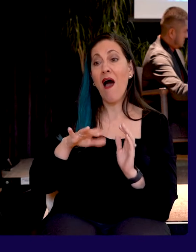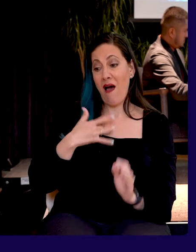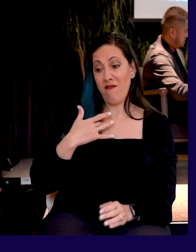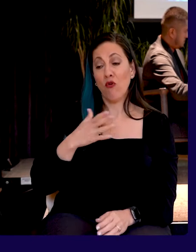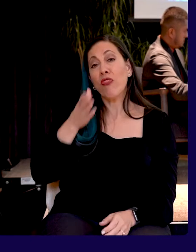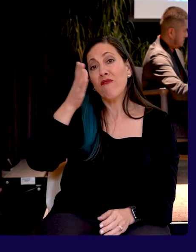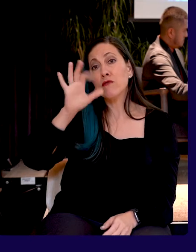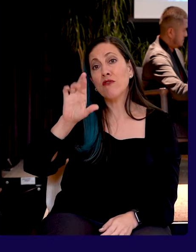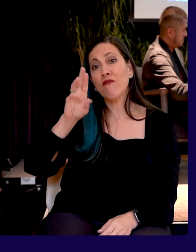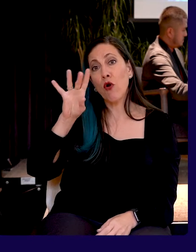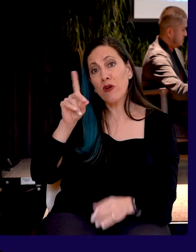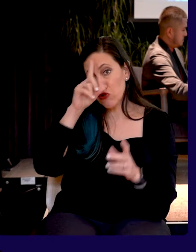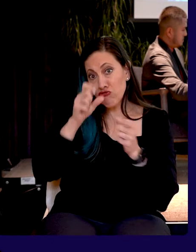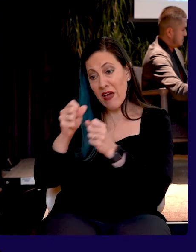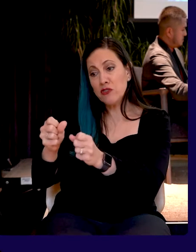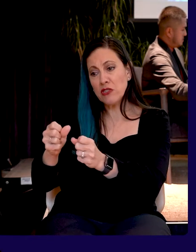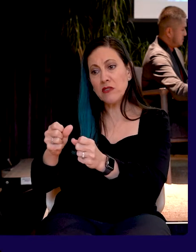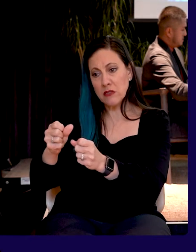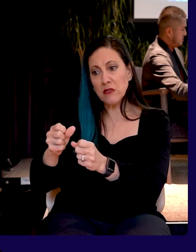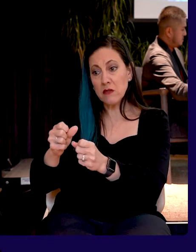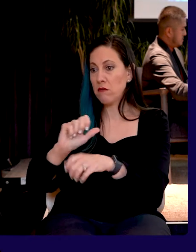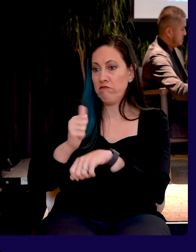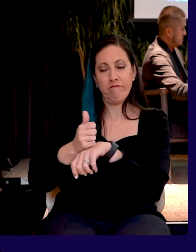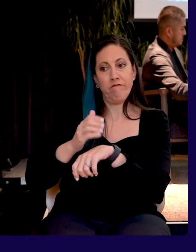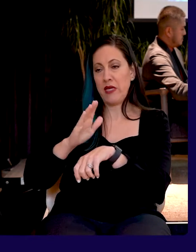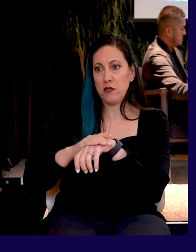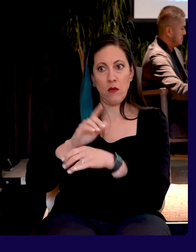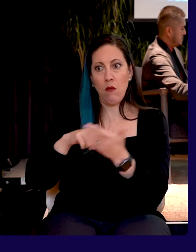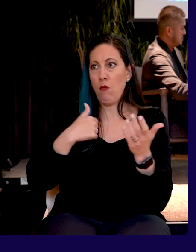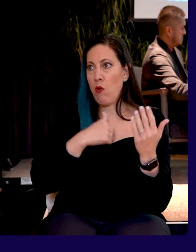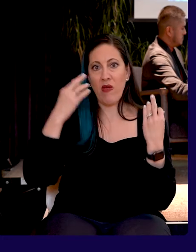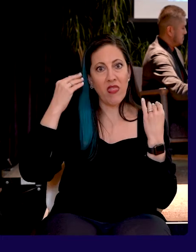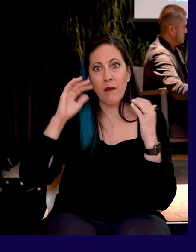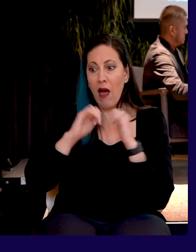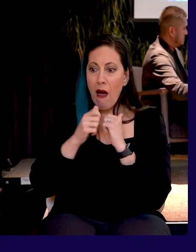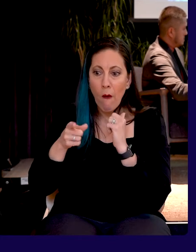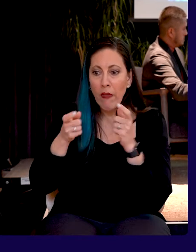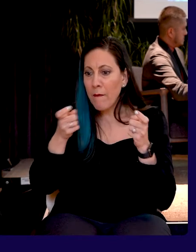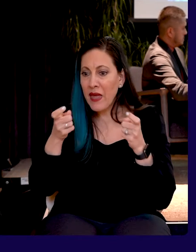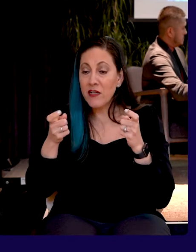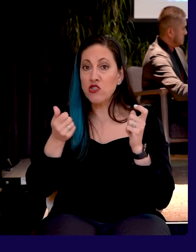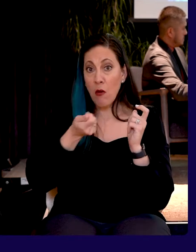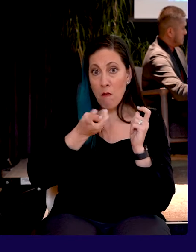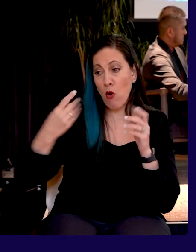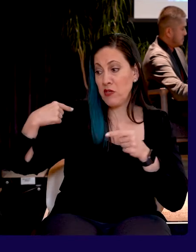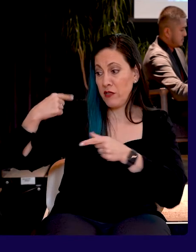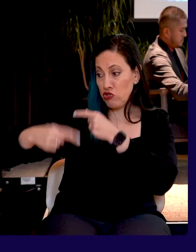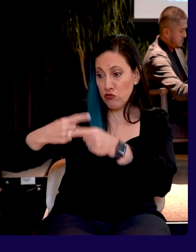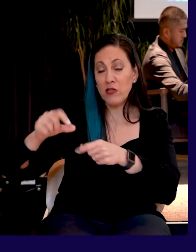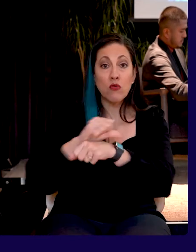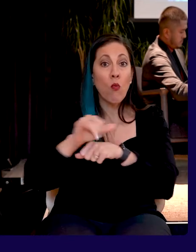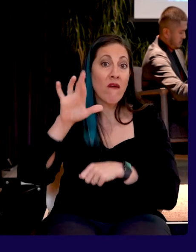and this was several years ago, just based on employers who are thinking about how do they manage a multi-generational